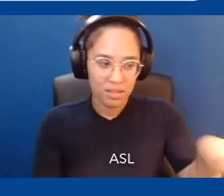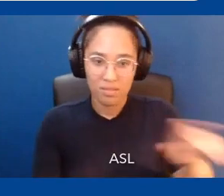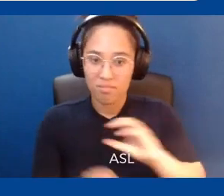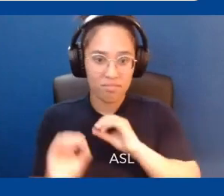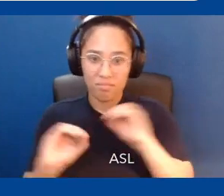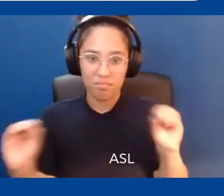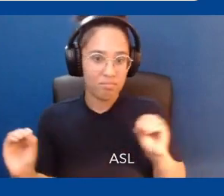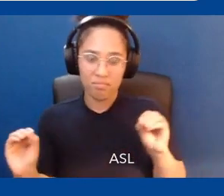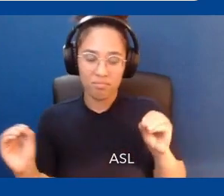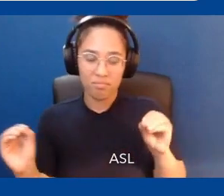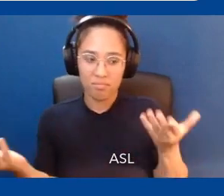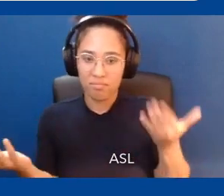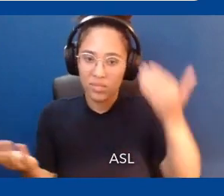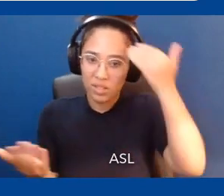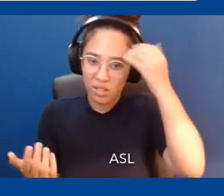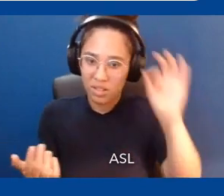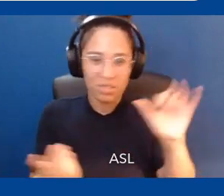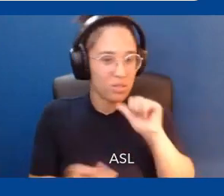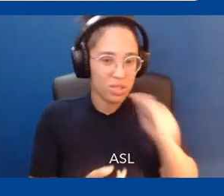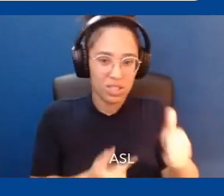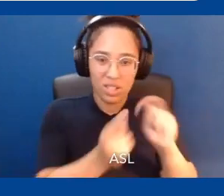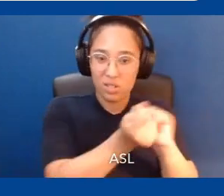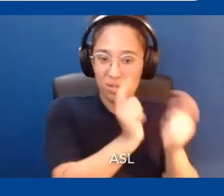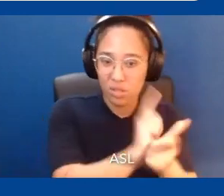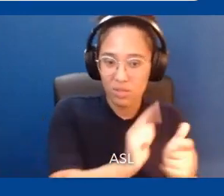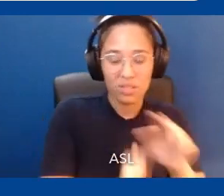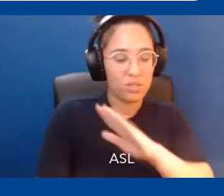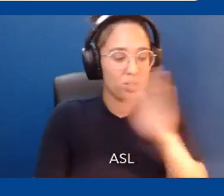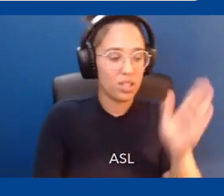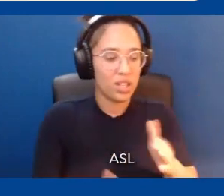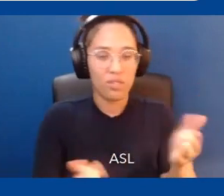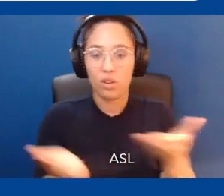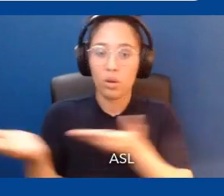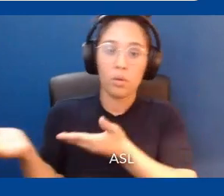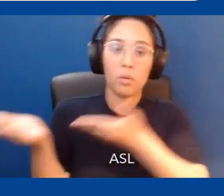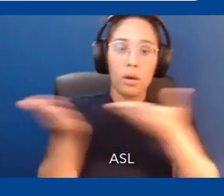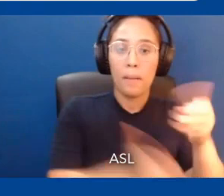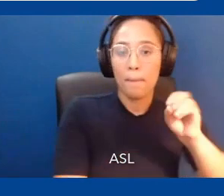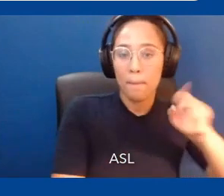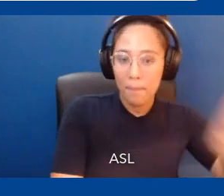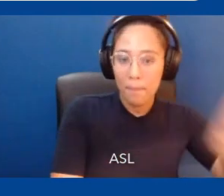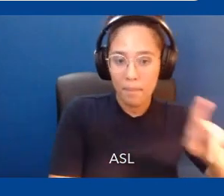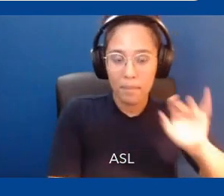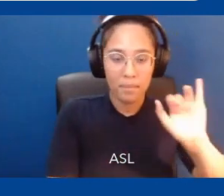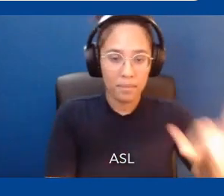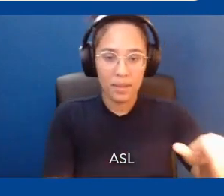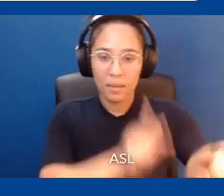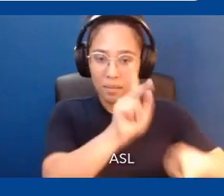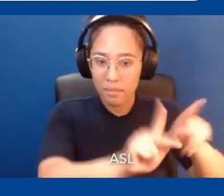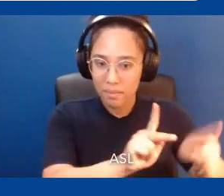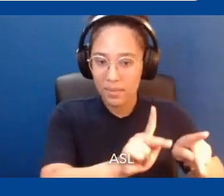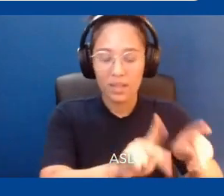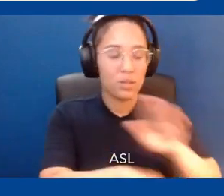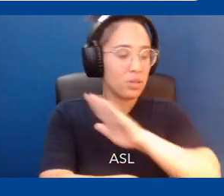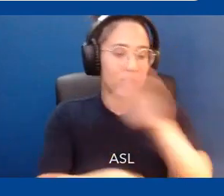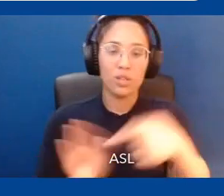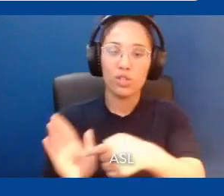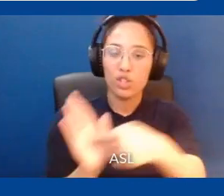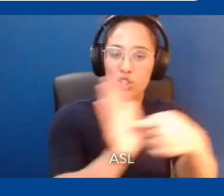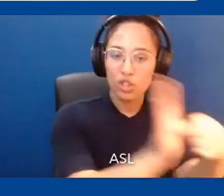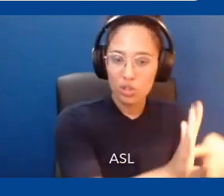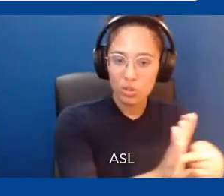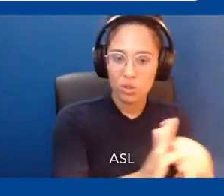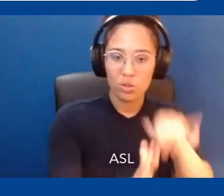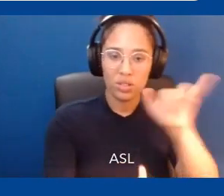never brought back, never shown to anyone there. It was a pretty extreme